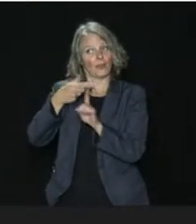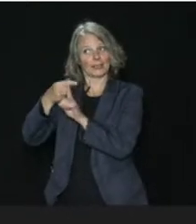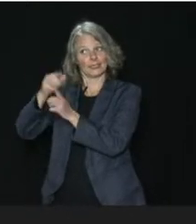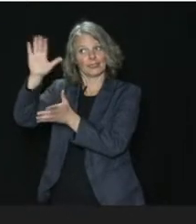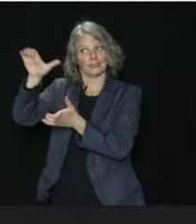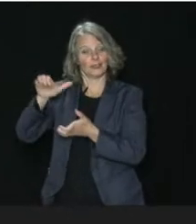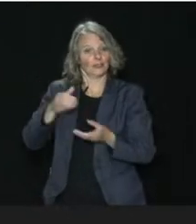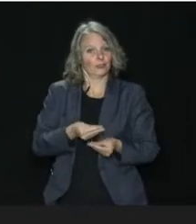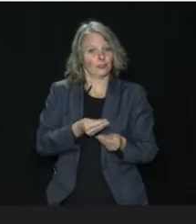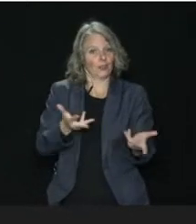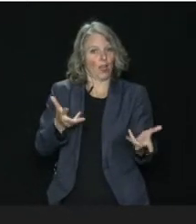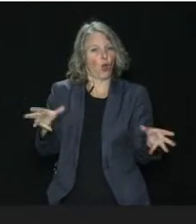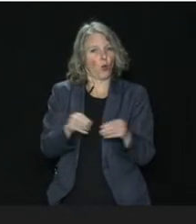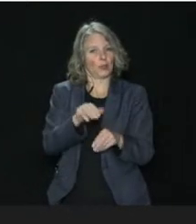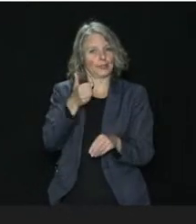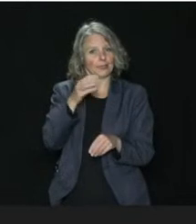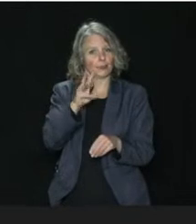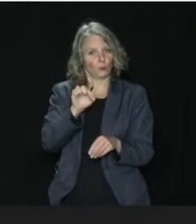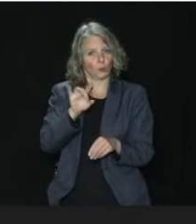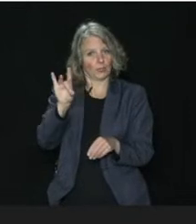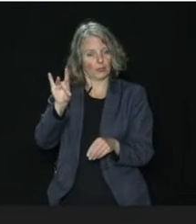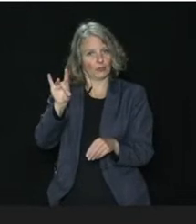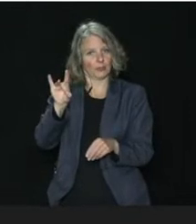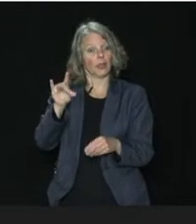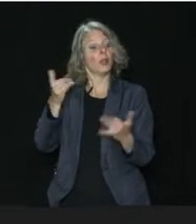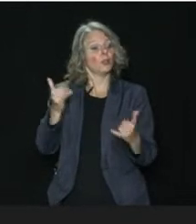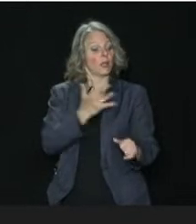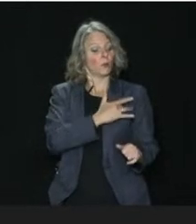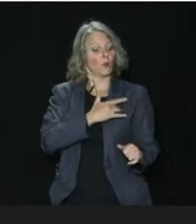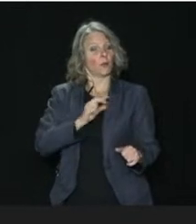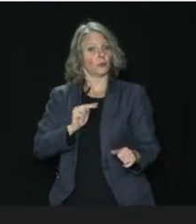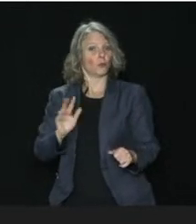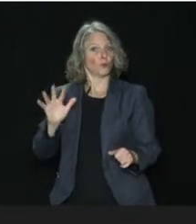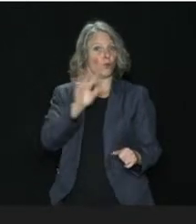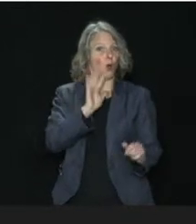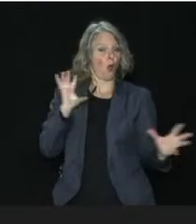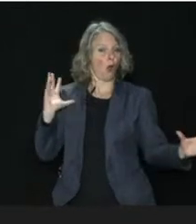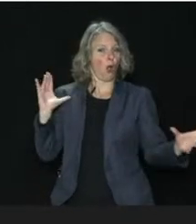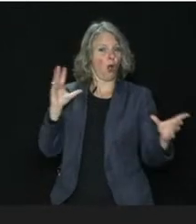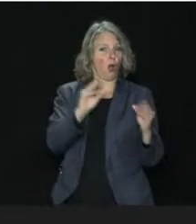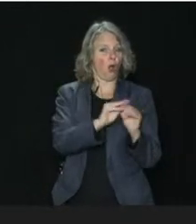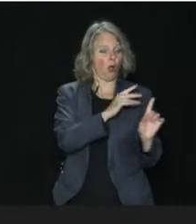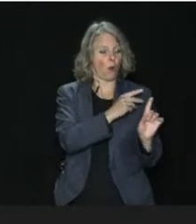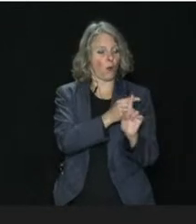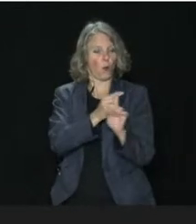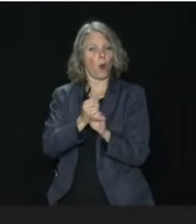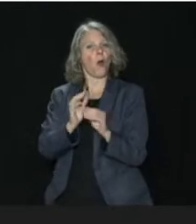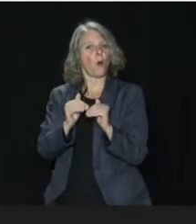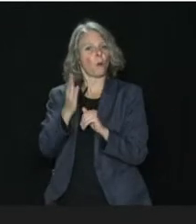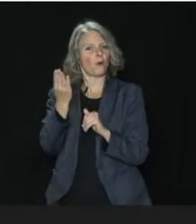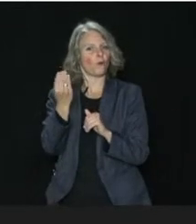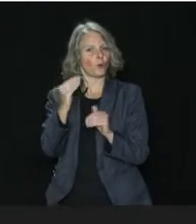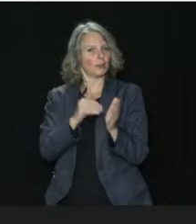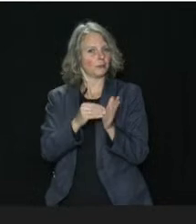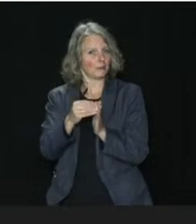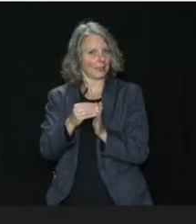in Canada. To date, the provinces and territories have administered more than 14 million of those